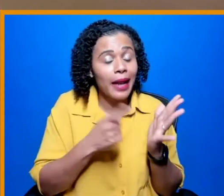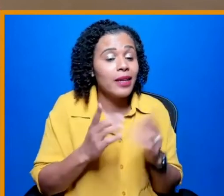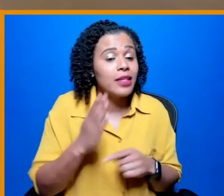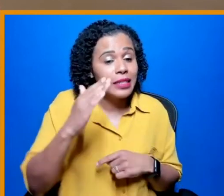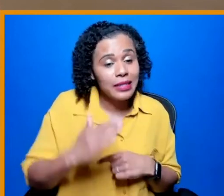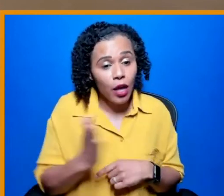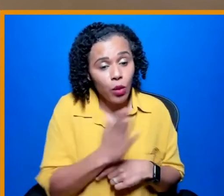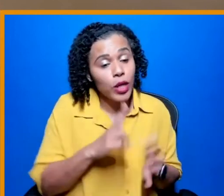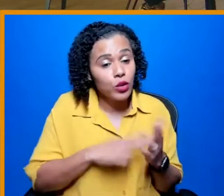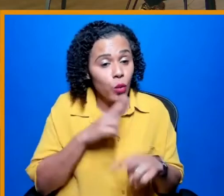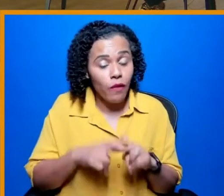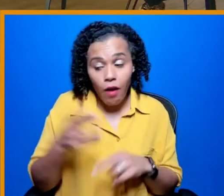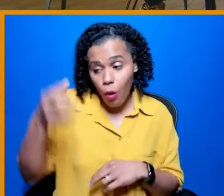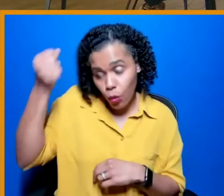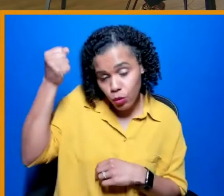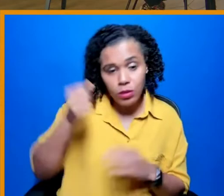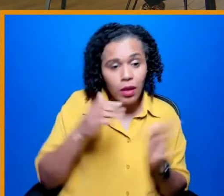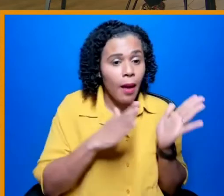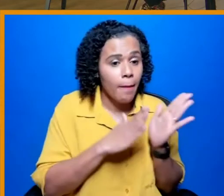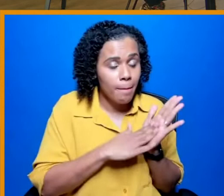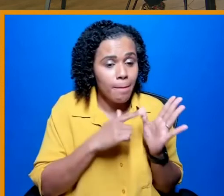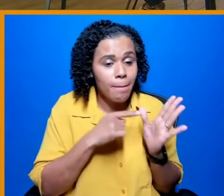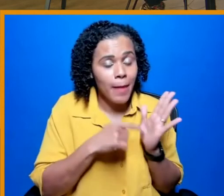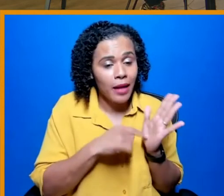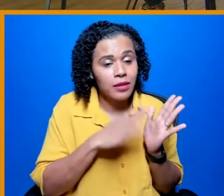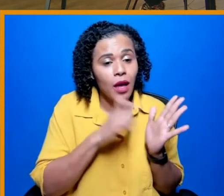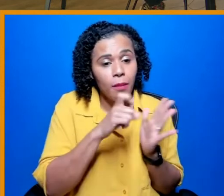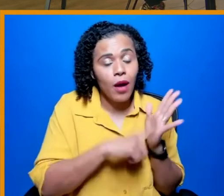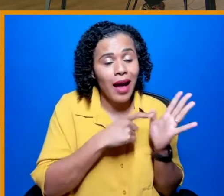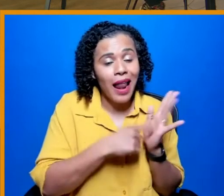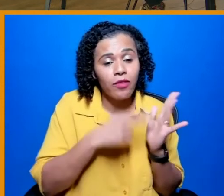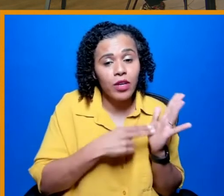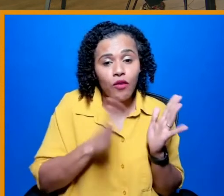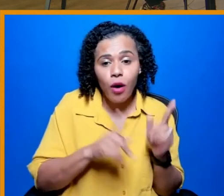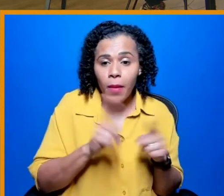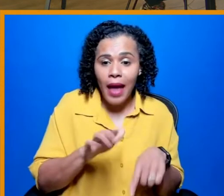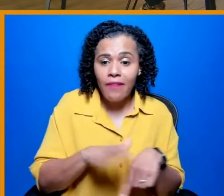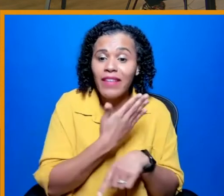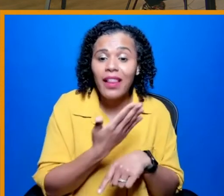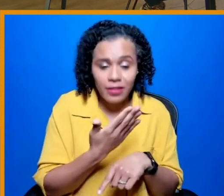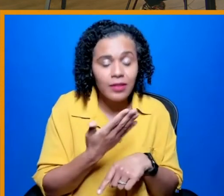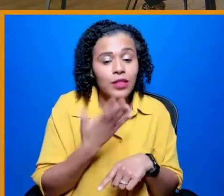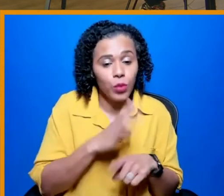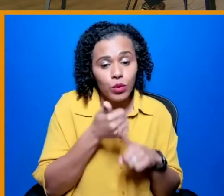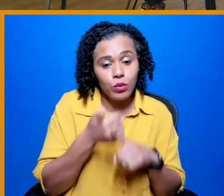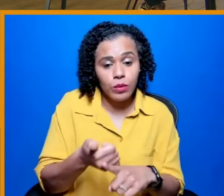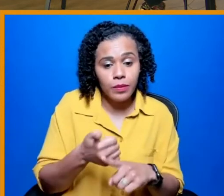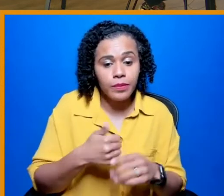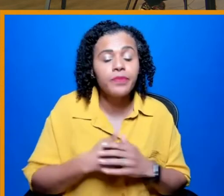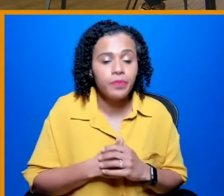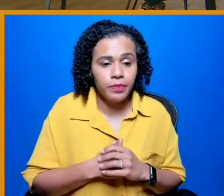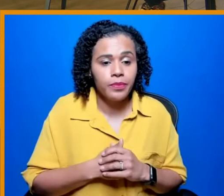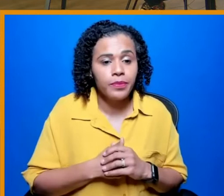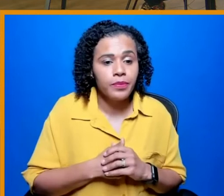by. And I call Matt McLaren, even, from Enfield, who wishes to speak in favour of the amendment. Matt.